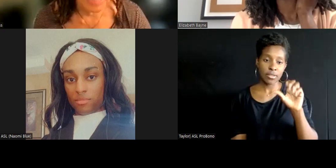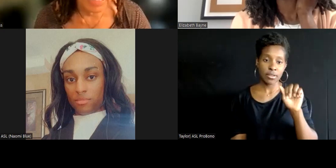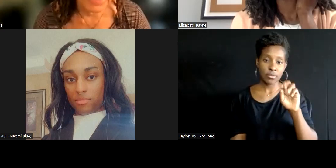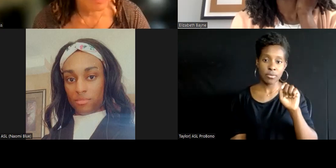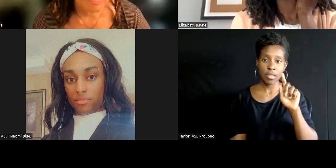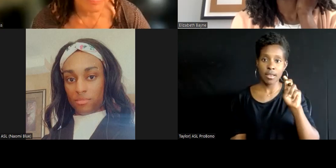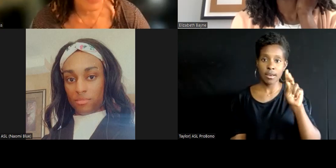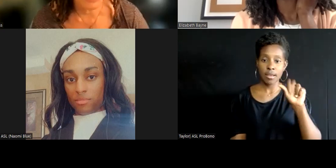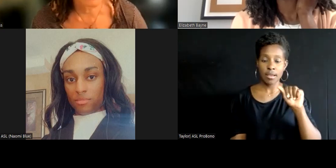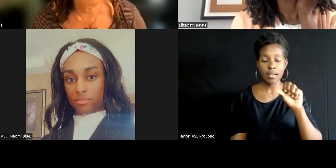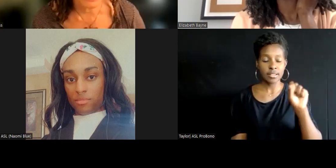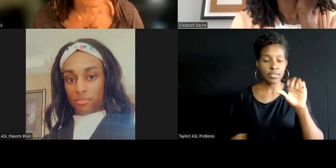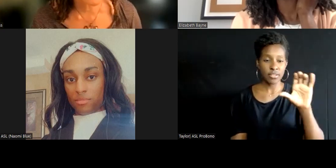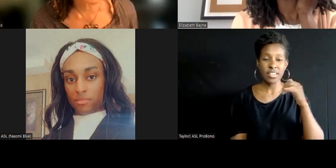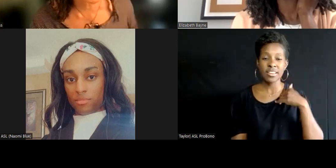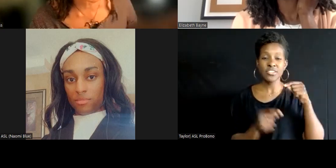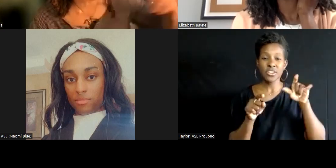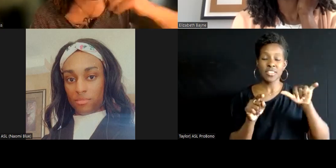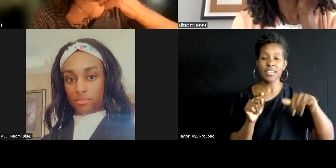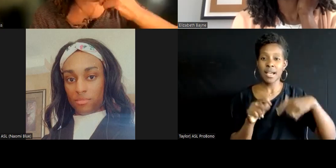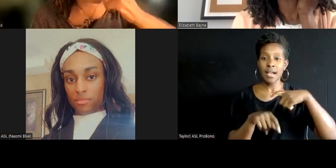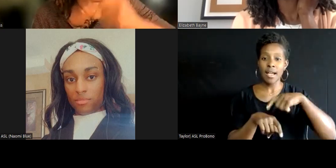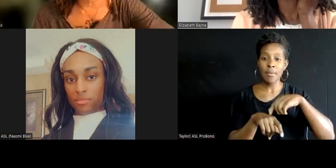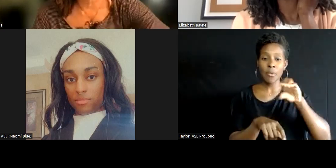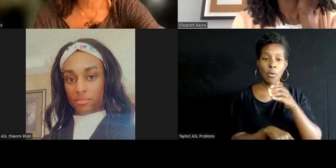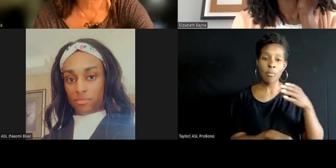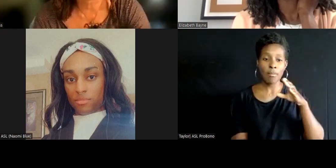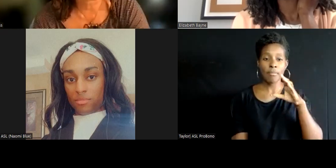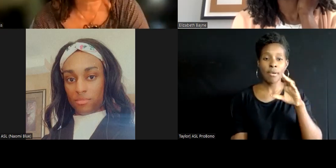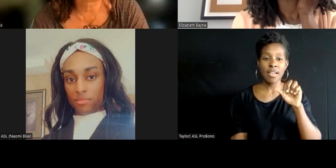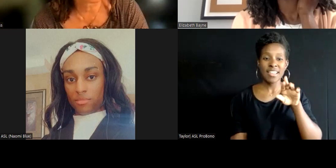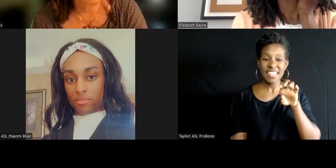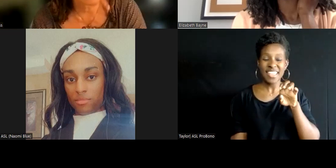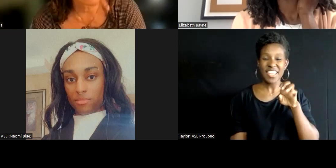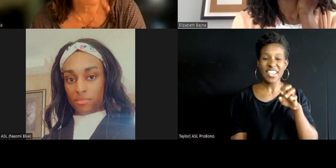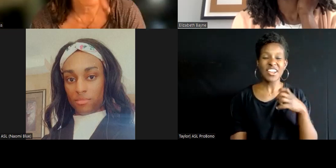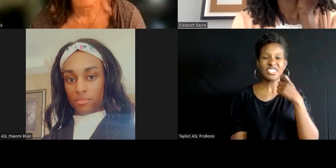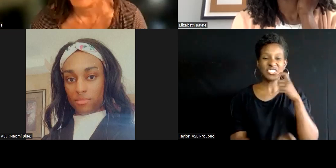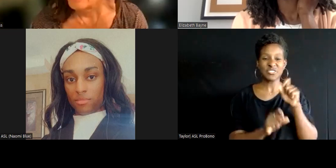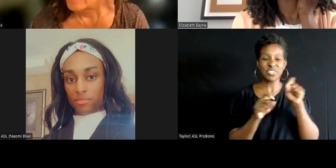as Obamacare was being passed, and there was a huge political debate going on in South Carolina over